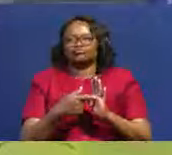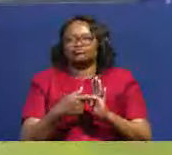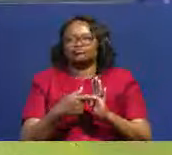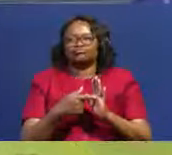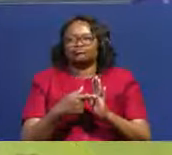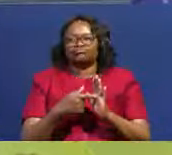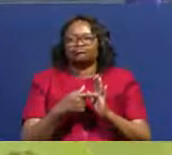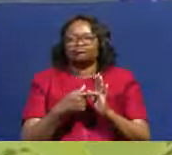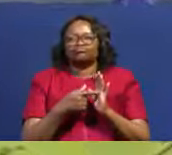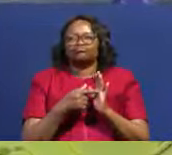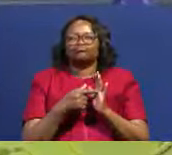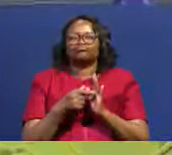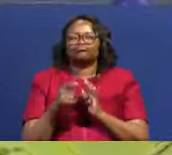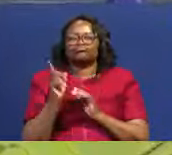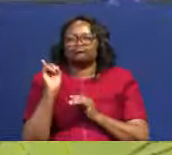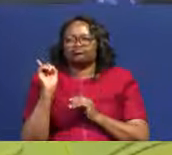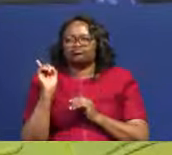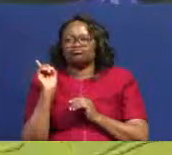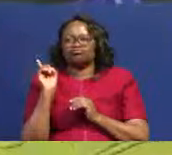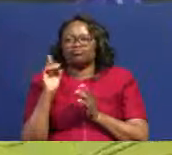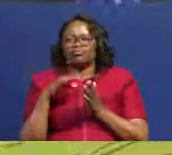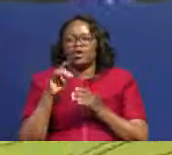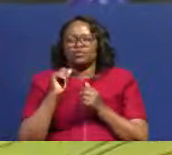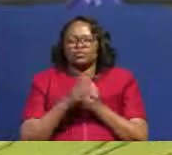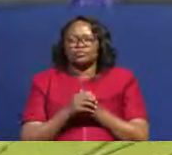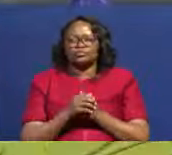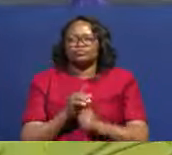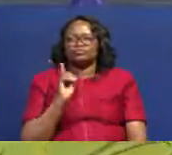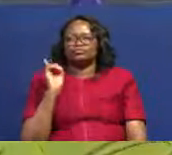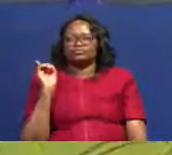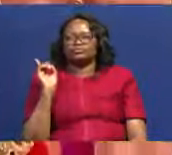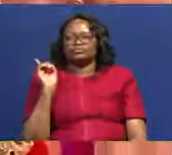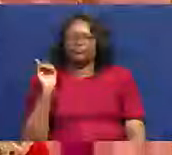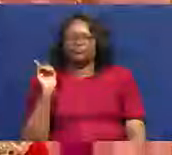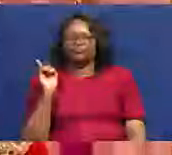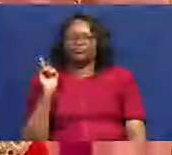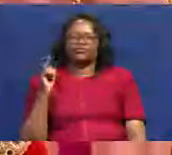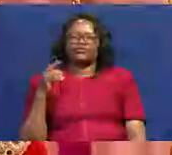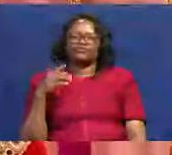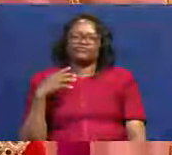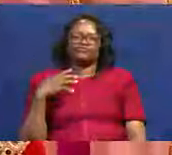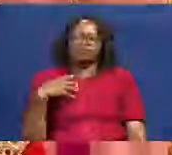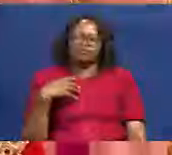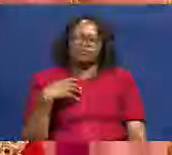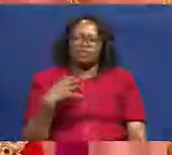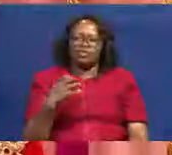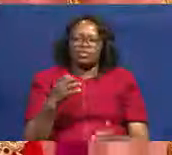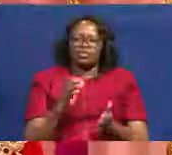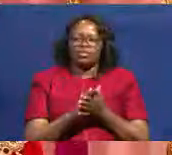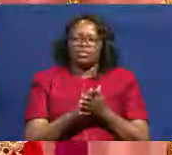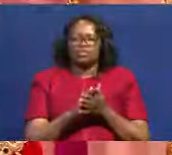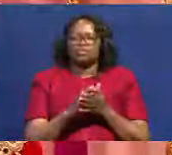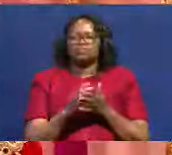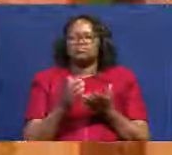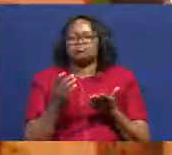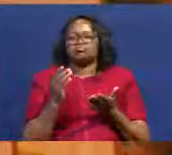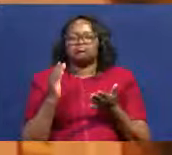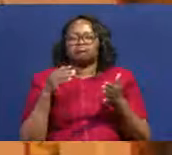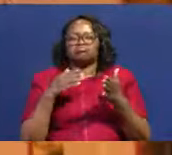gods and goddesses, particularly Lakshmi, the goddess of wealth, and Ganesha, the remover of